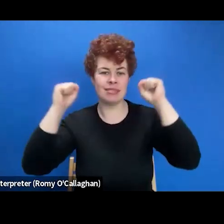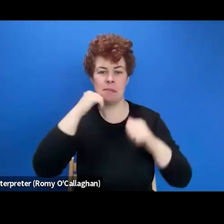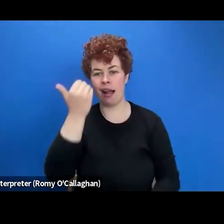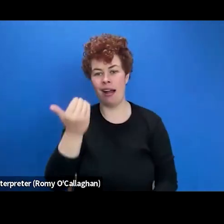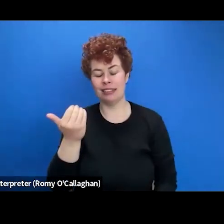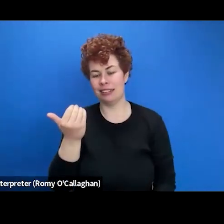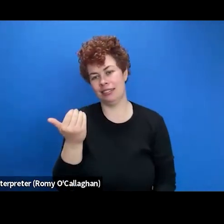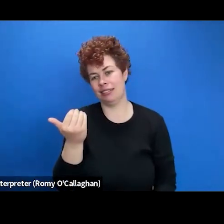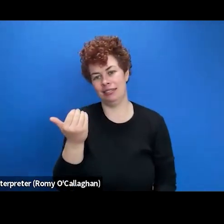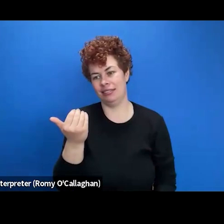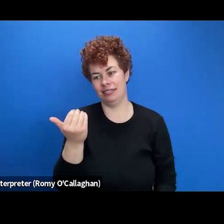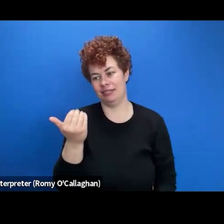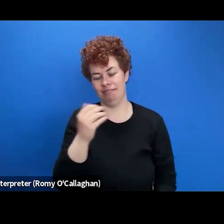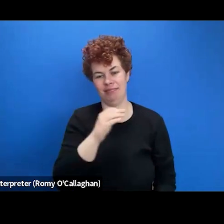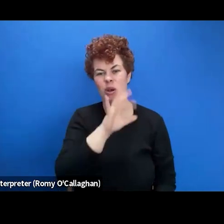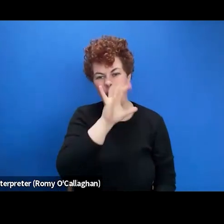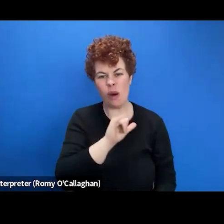various things from Galway and